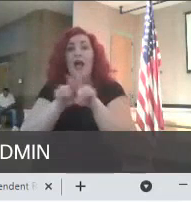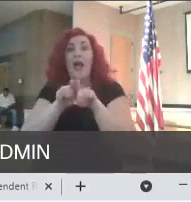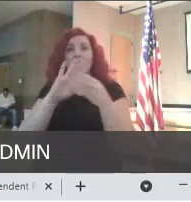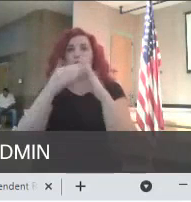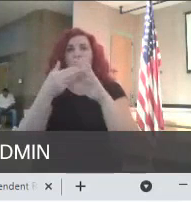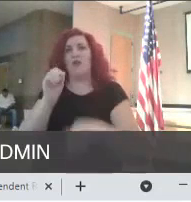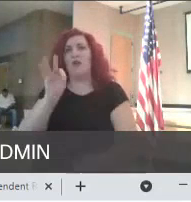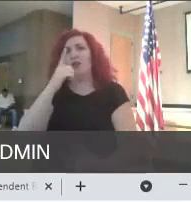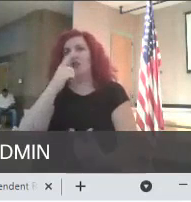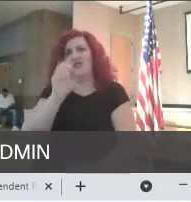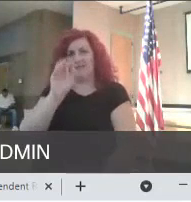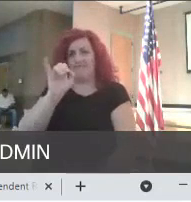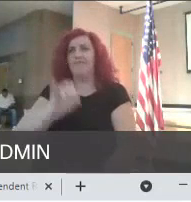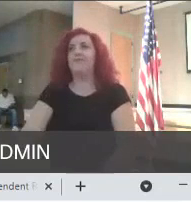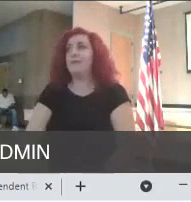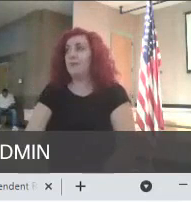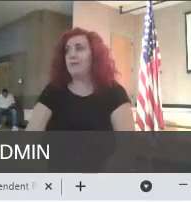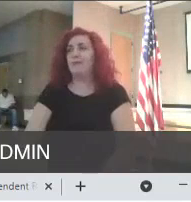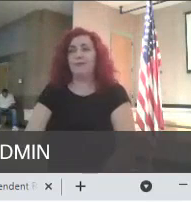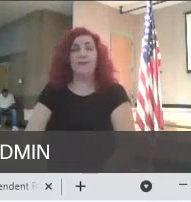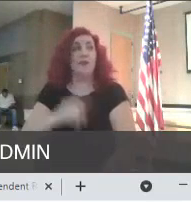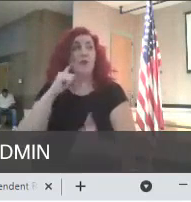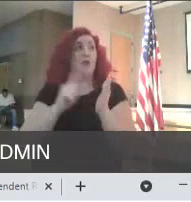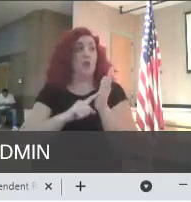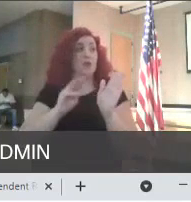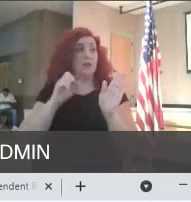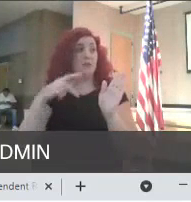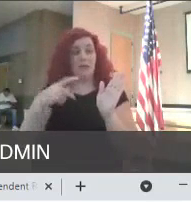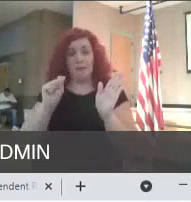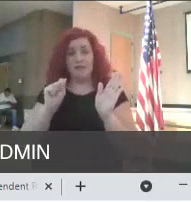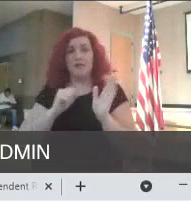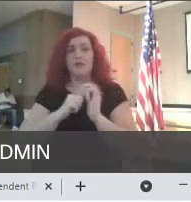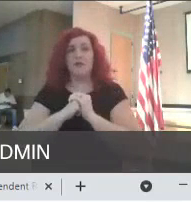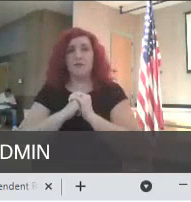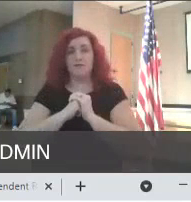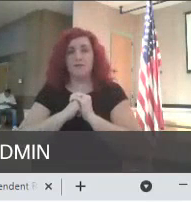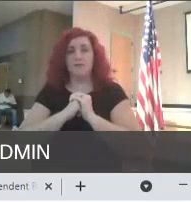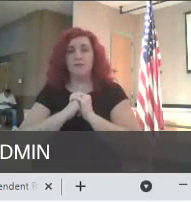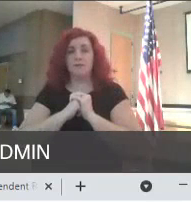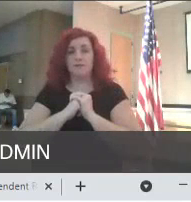interest. And as you can see in these maps, the